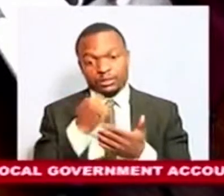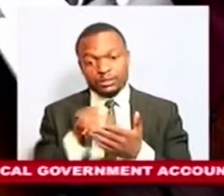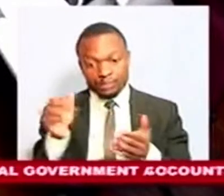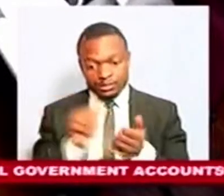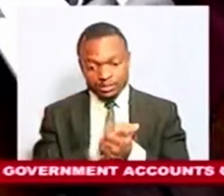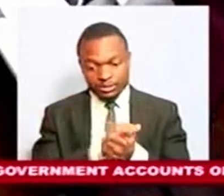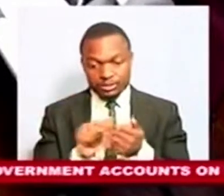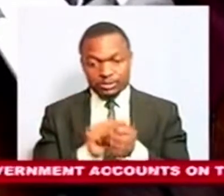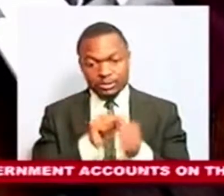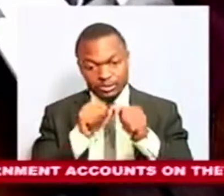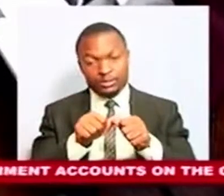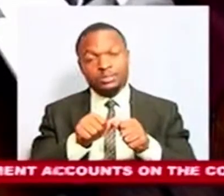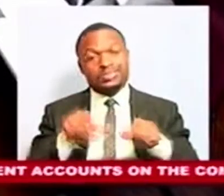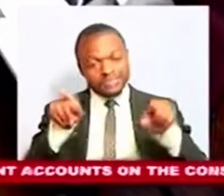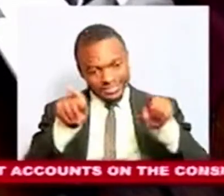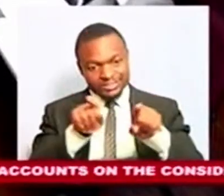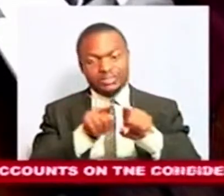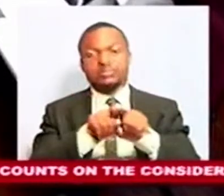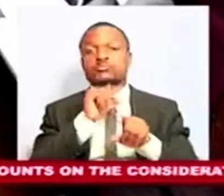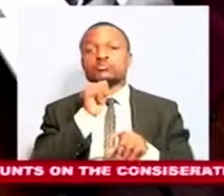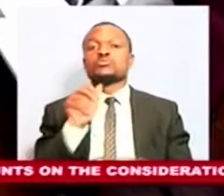which is still intact.